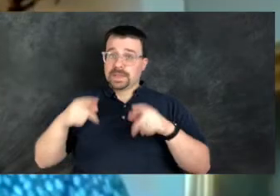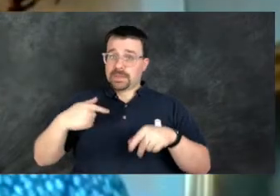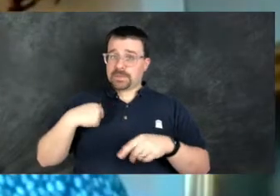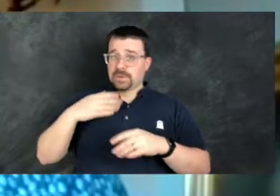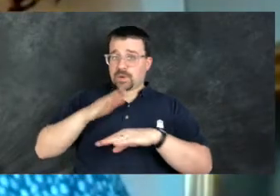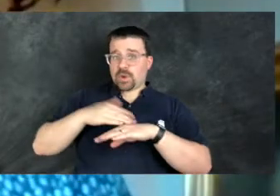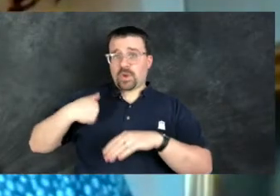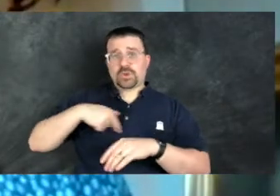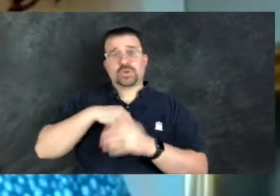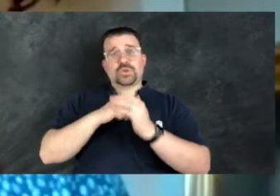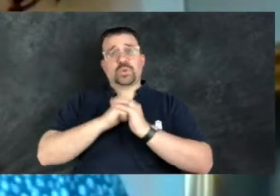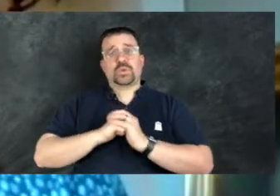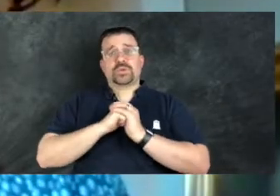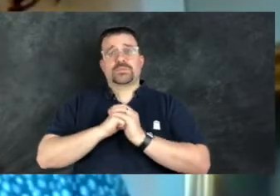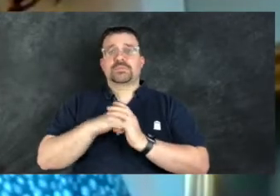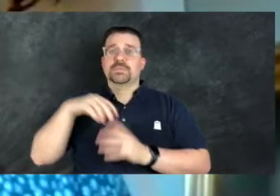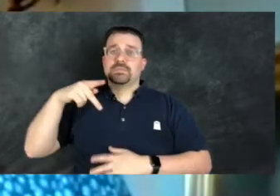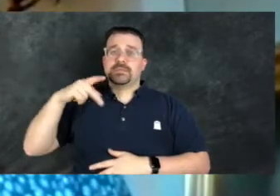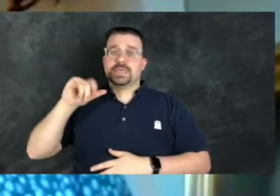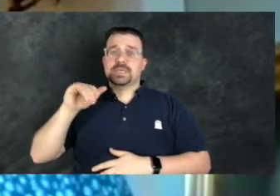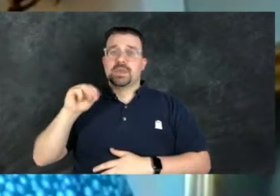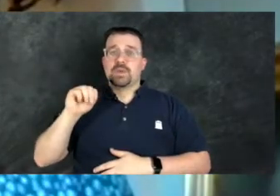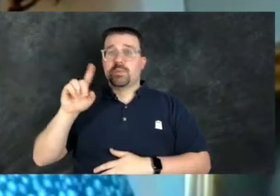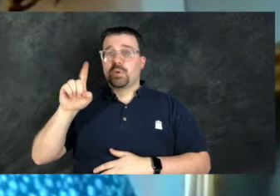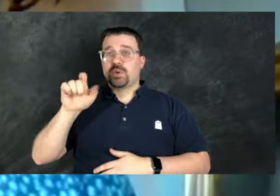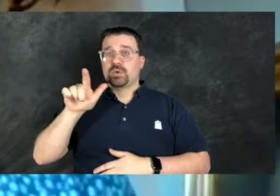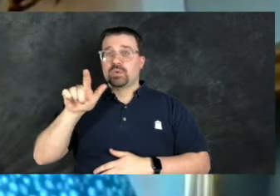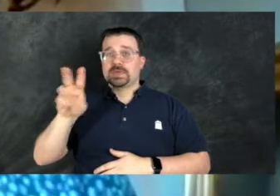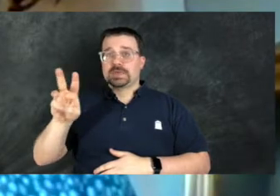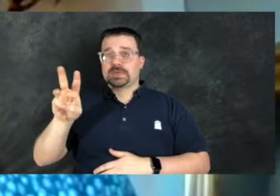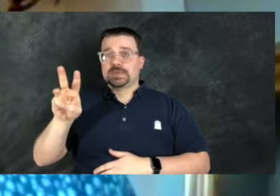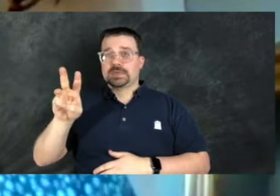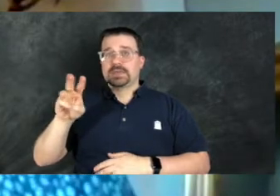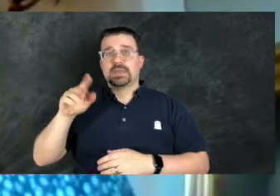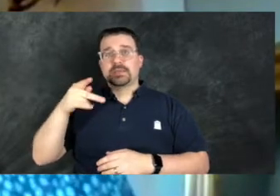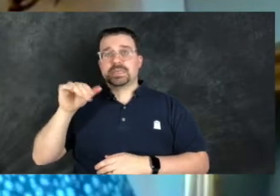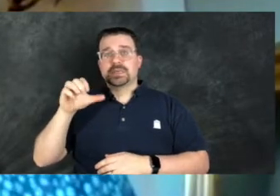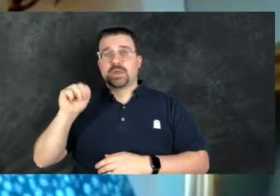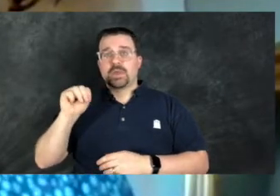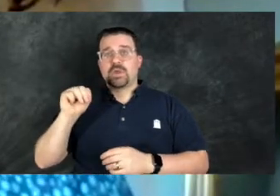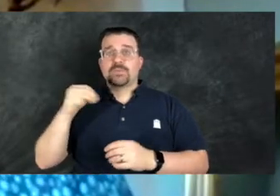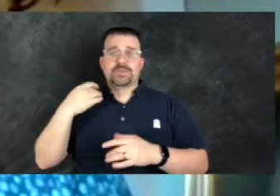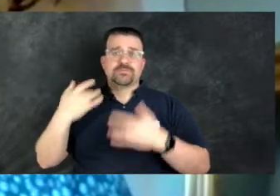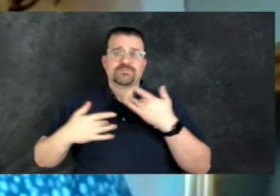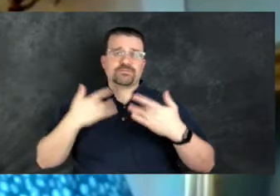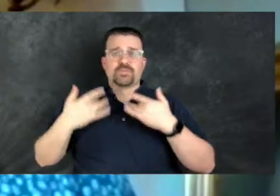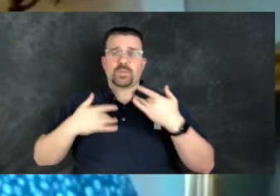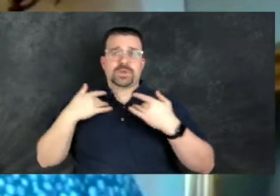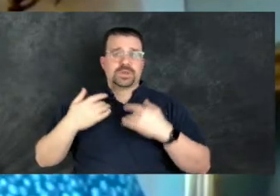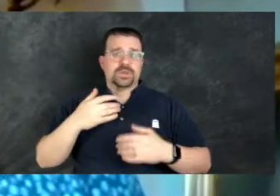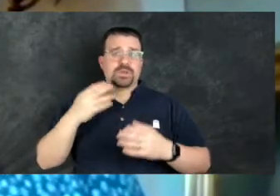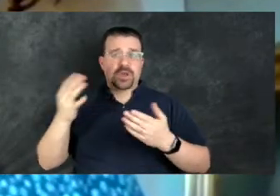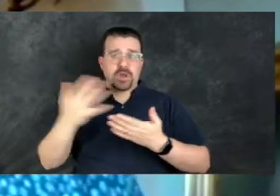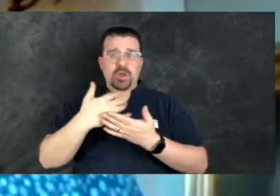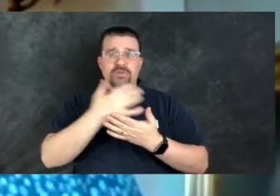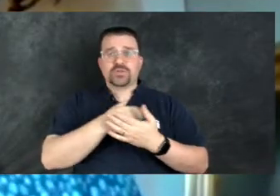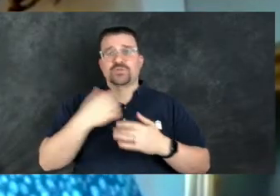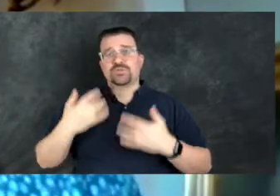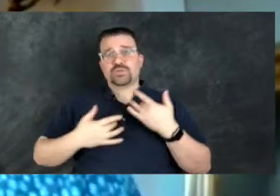us to worship. This is Psalm 126, a psalm that rejoices in a harvest of